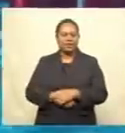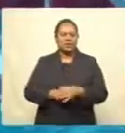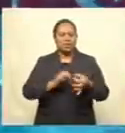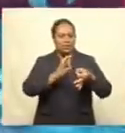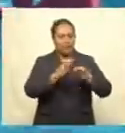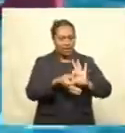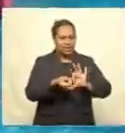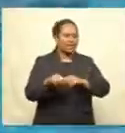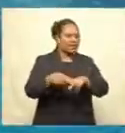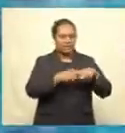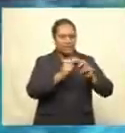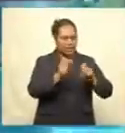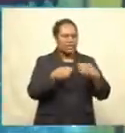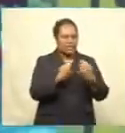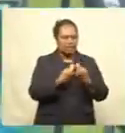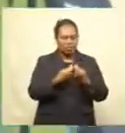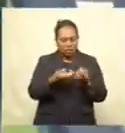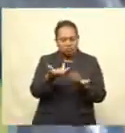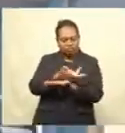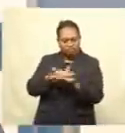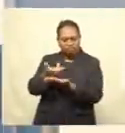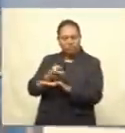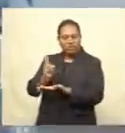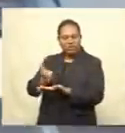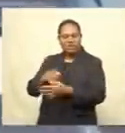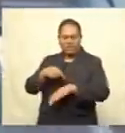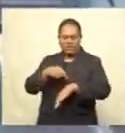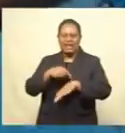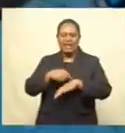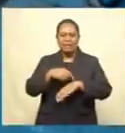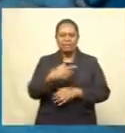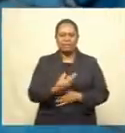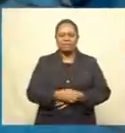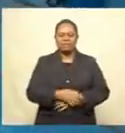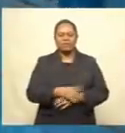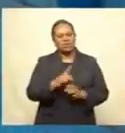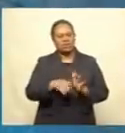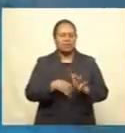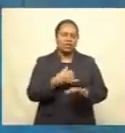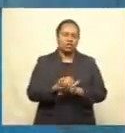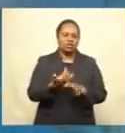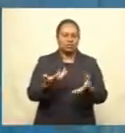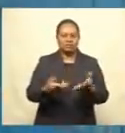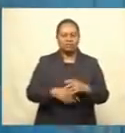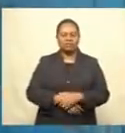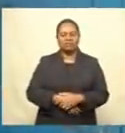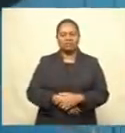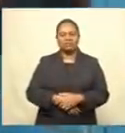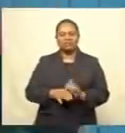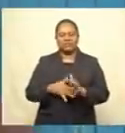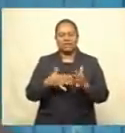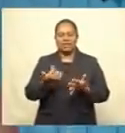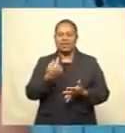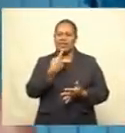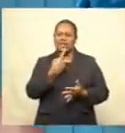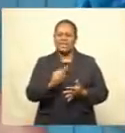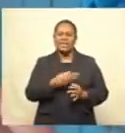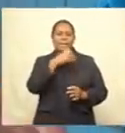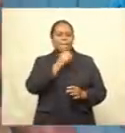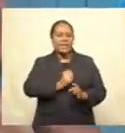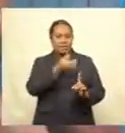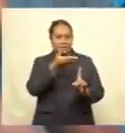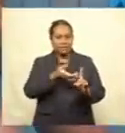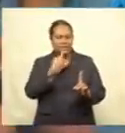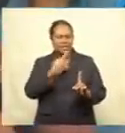through. There's a timeline for that, and that's sometime around in June. For one of the likely prospects, Taichi Vakasama,